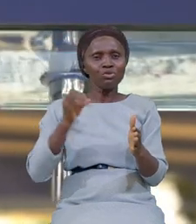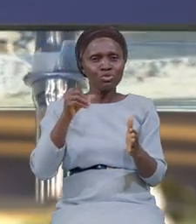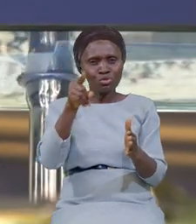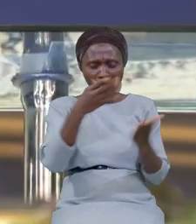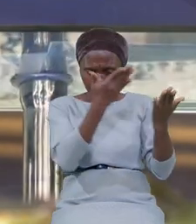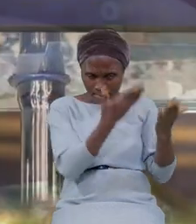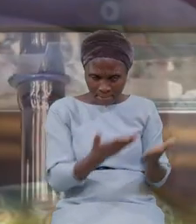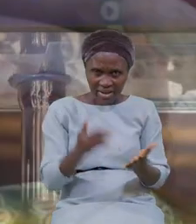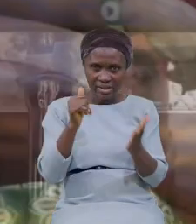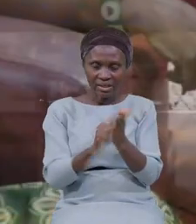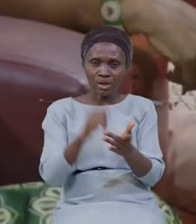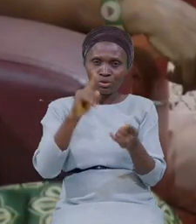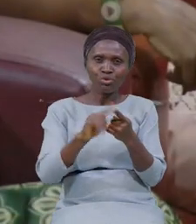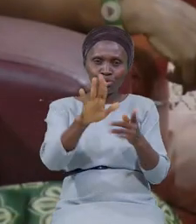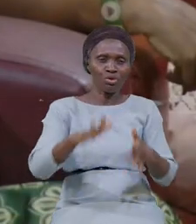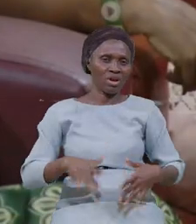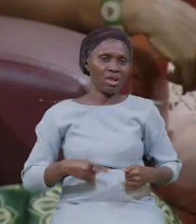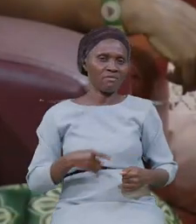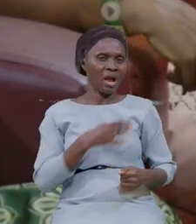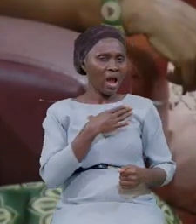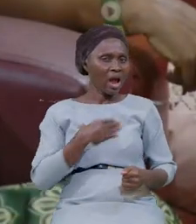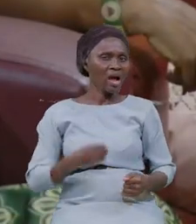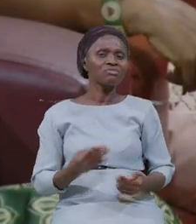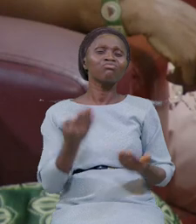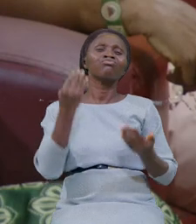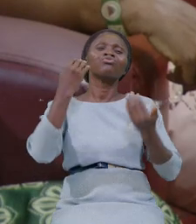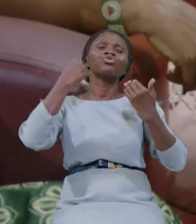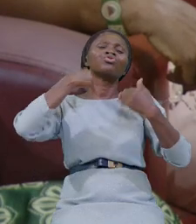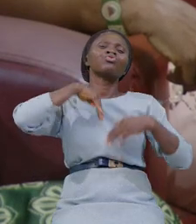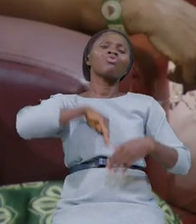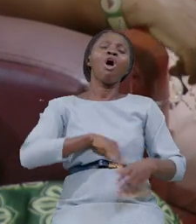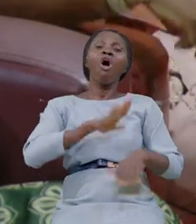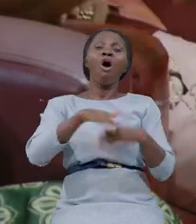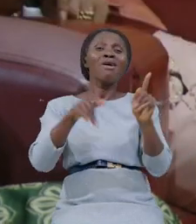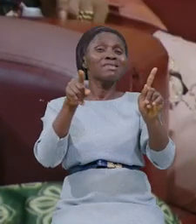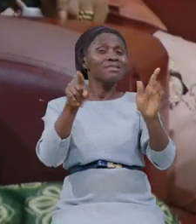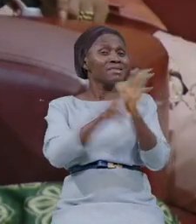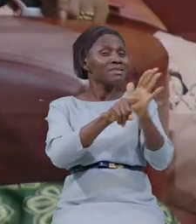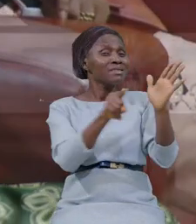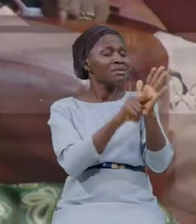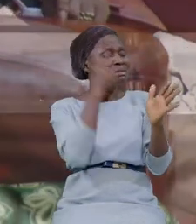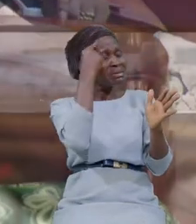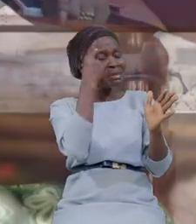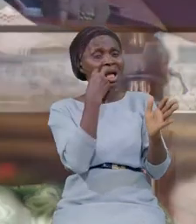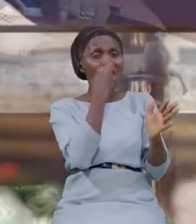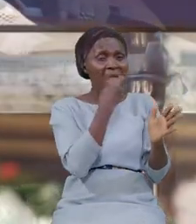and suppress, swallow up all those negative utterances and